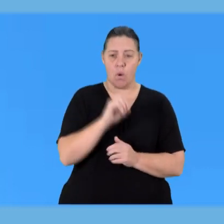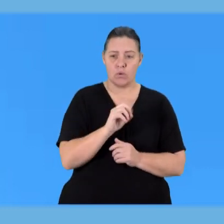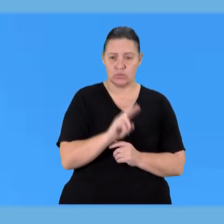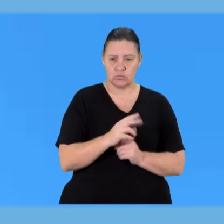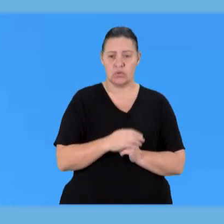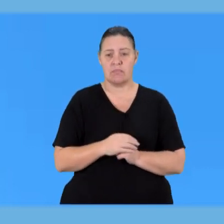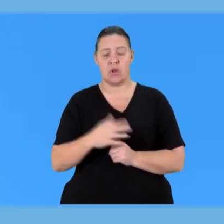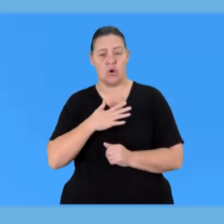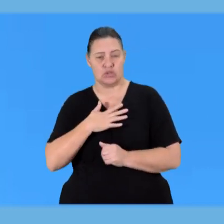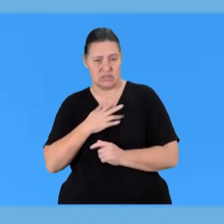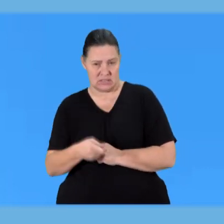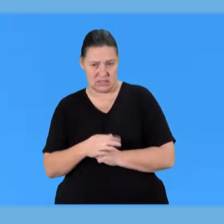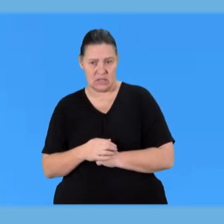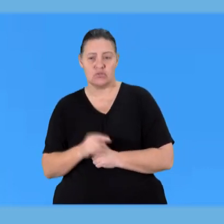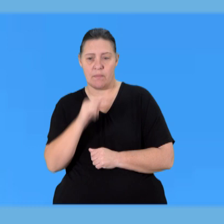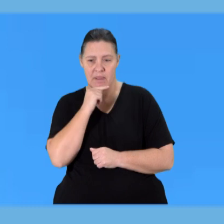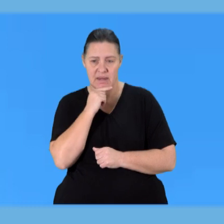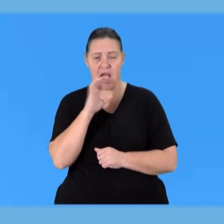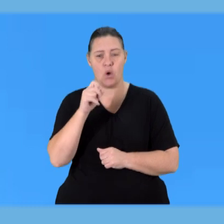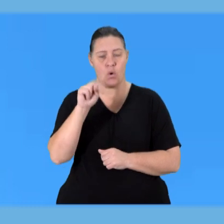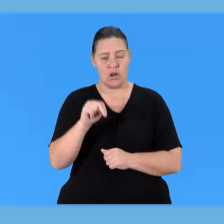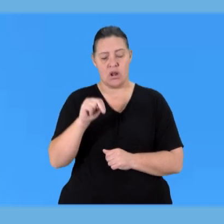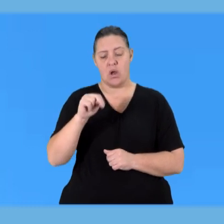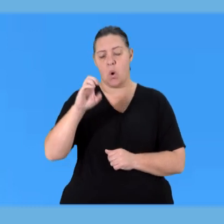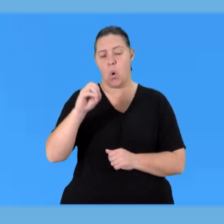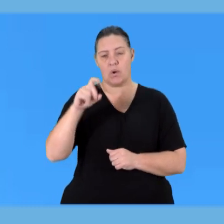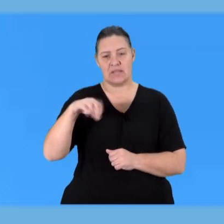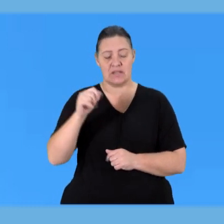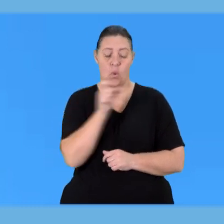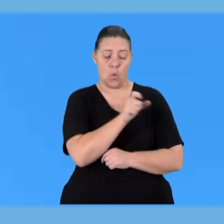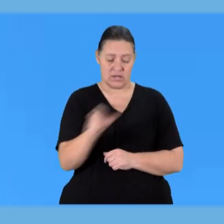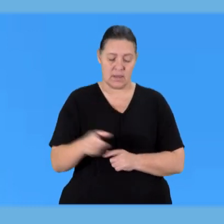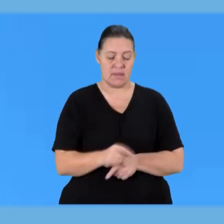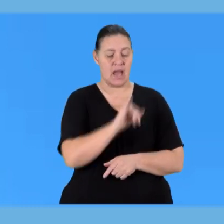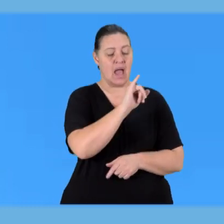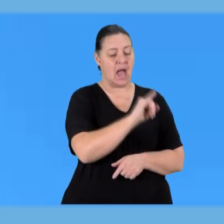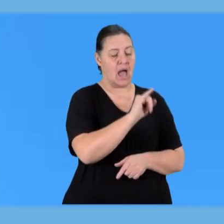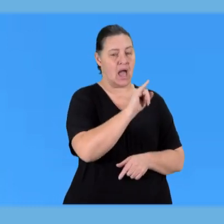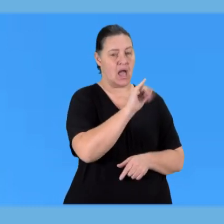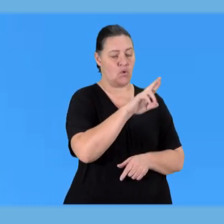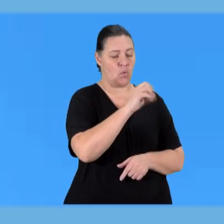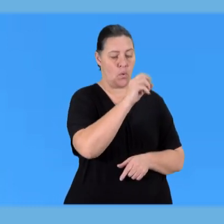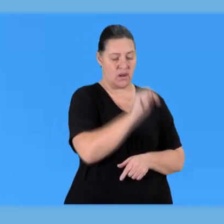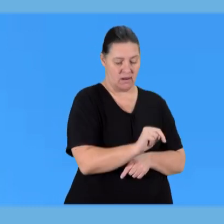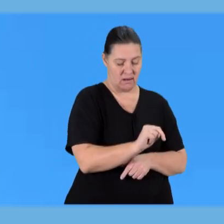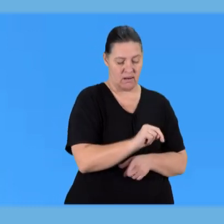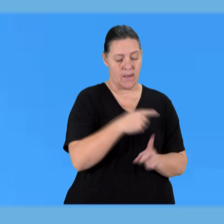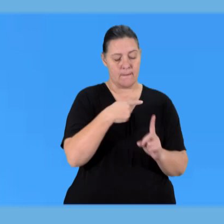our oxygen, and the product is iron oxide. So the word equation will then be iron